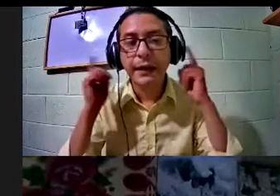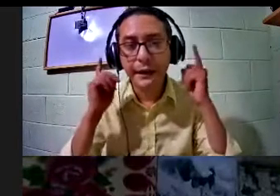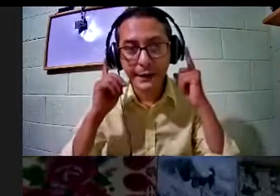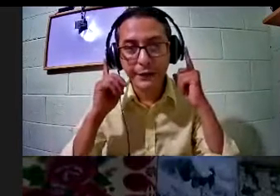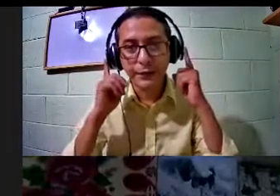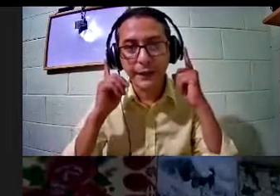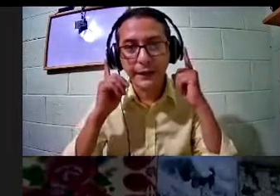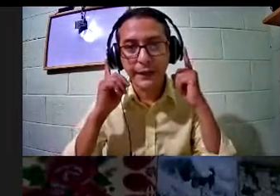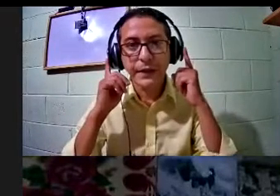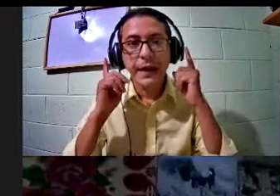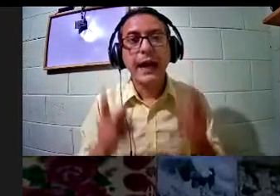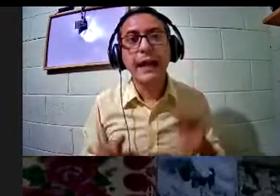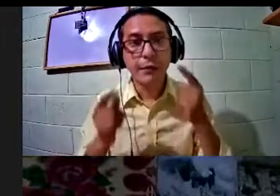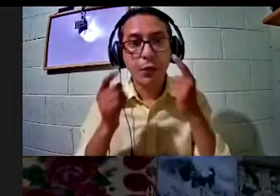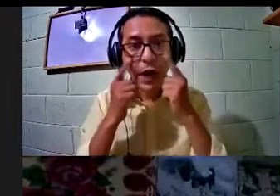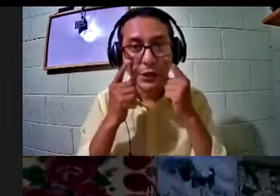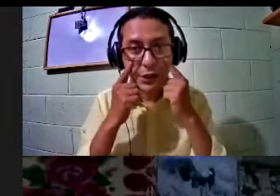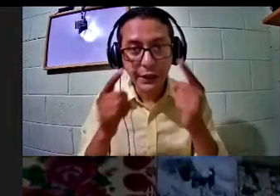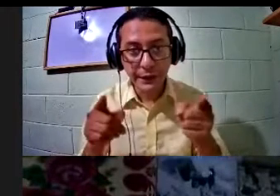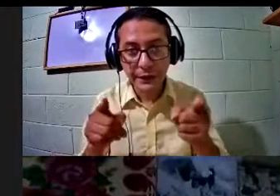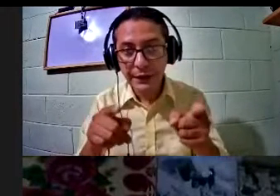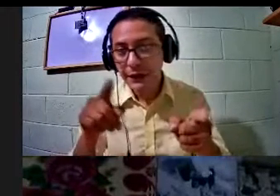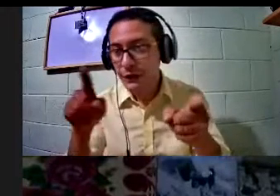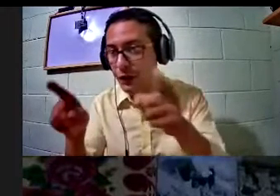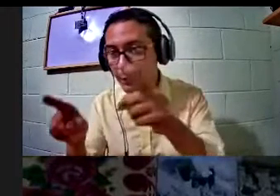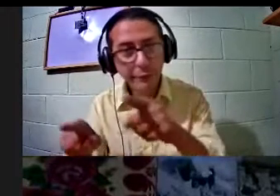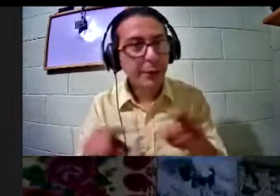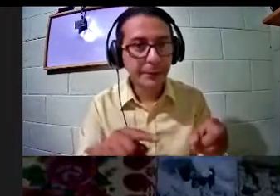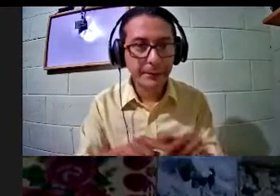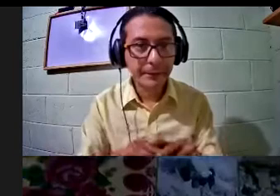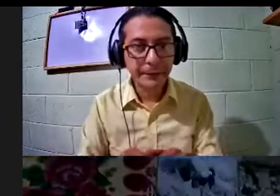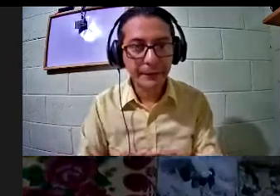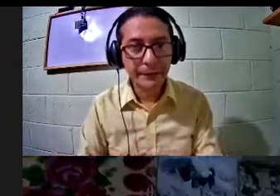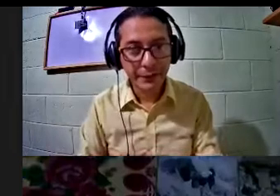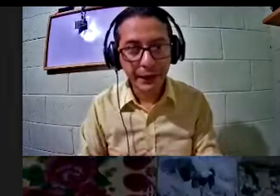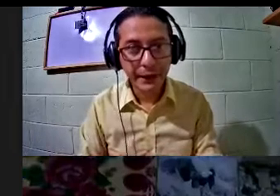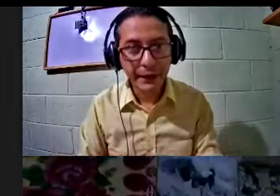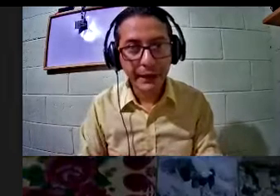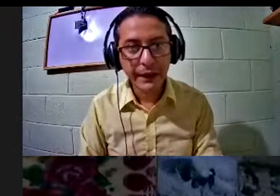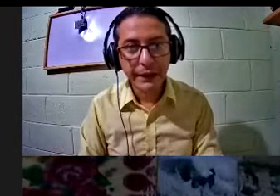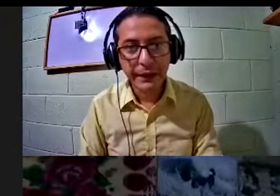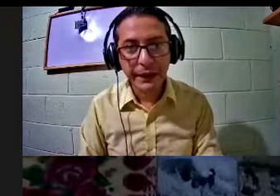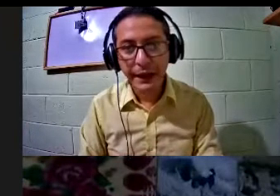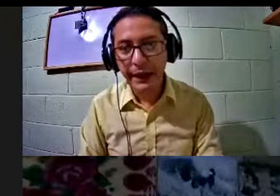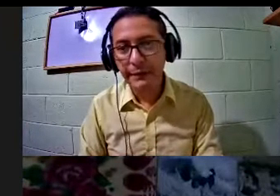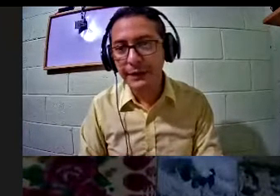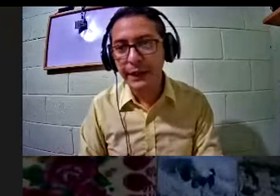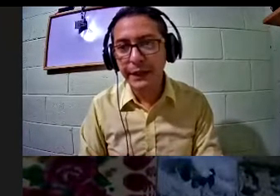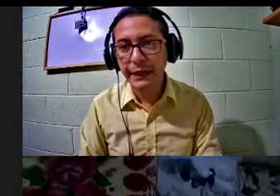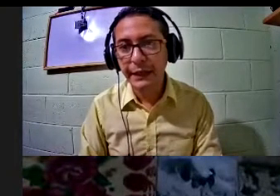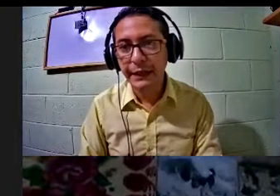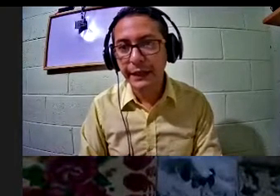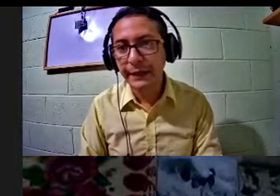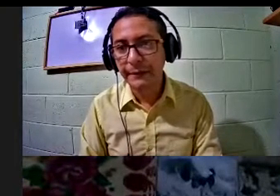Are listening to me. I am watching some of you. Okay,